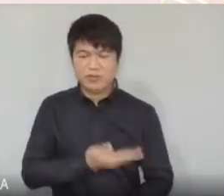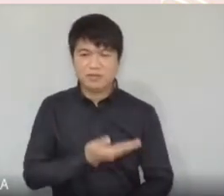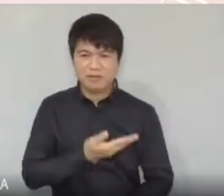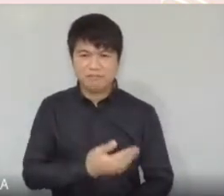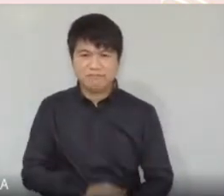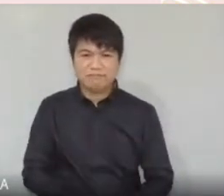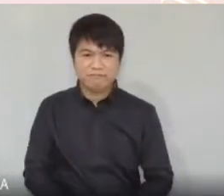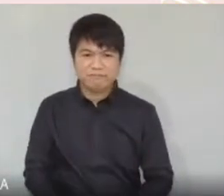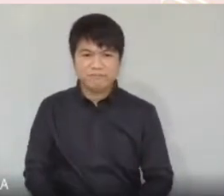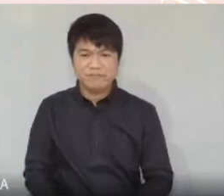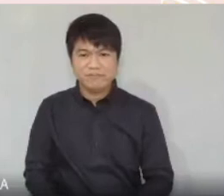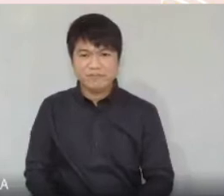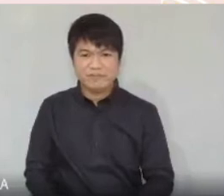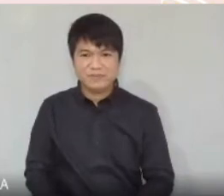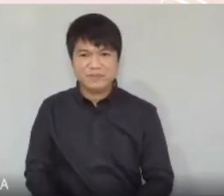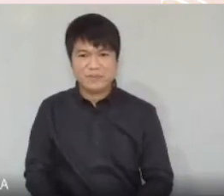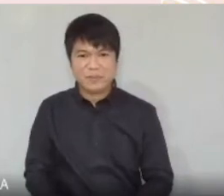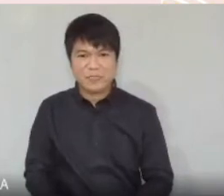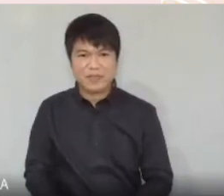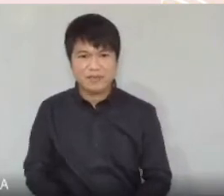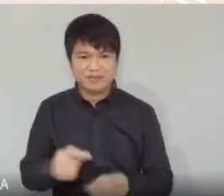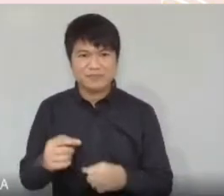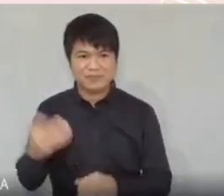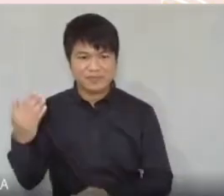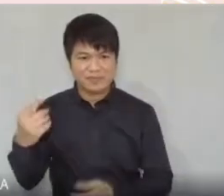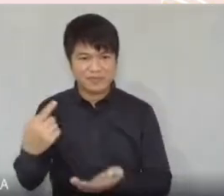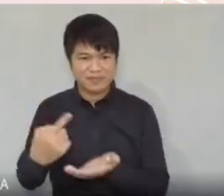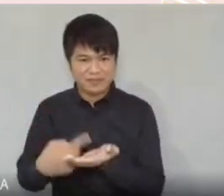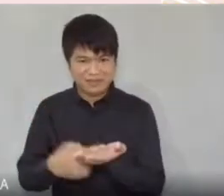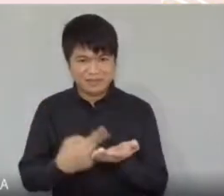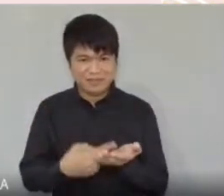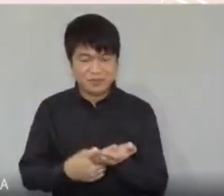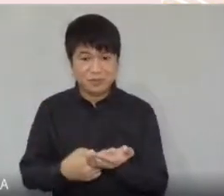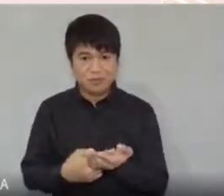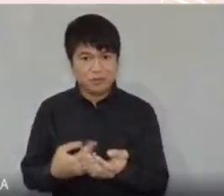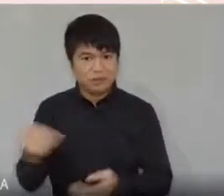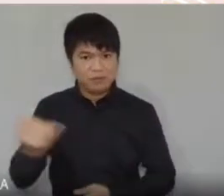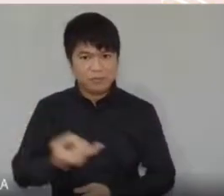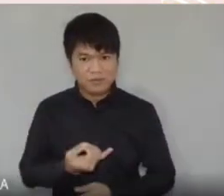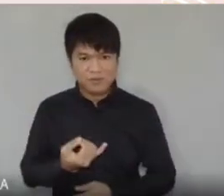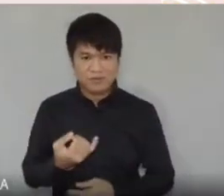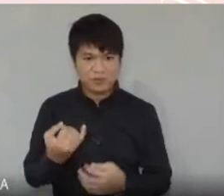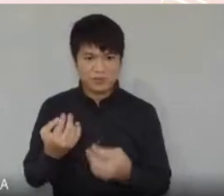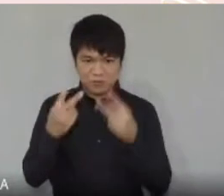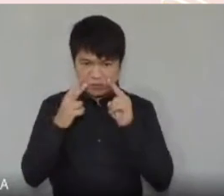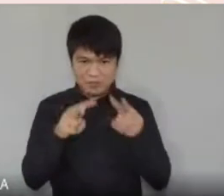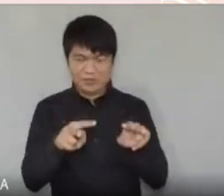join us next Thursday to continue this conversation. And we promise to take these questions to have